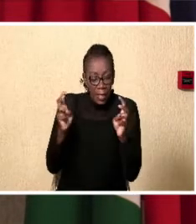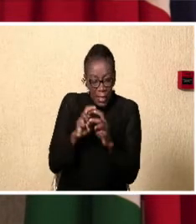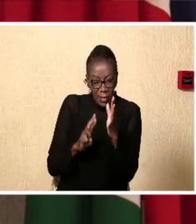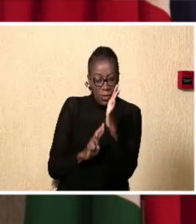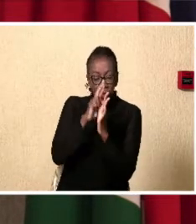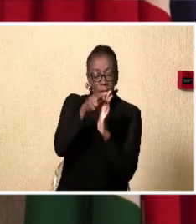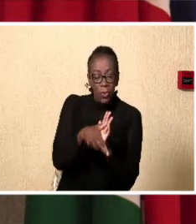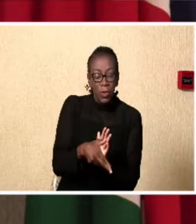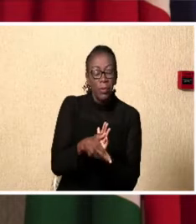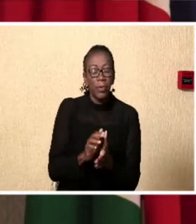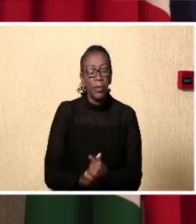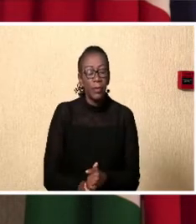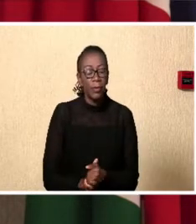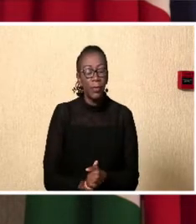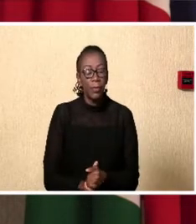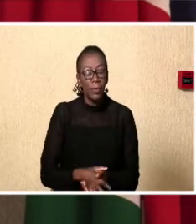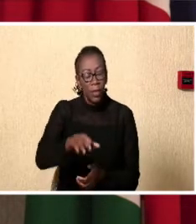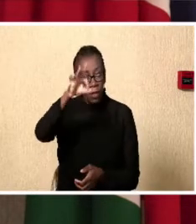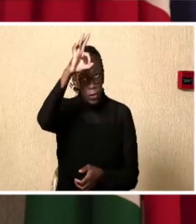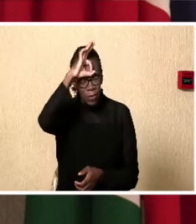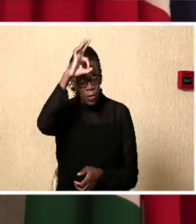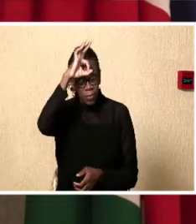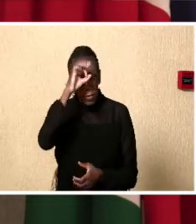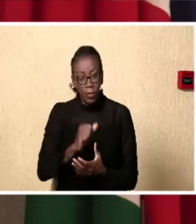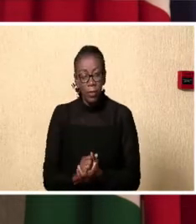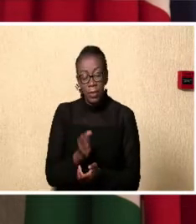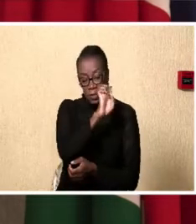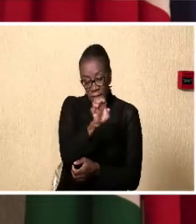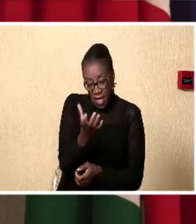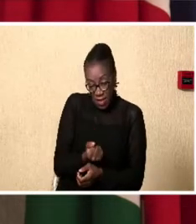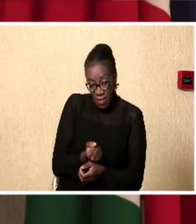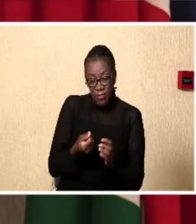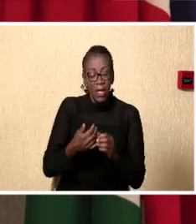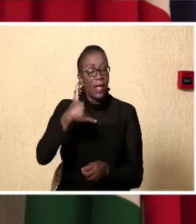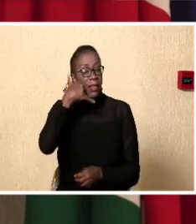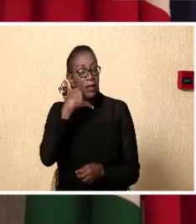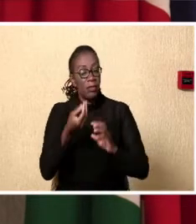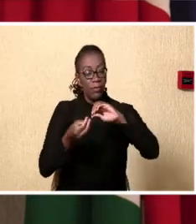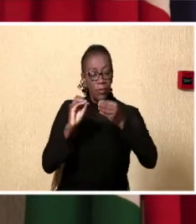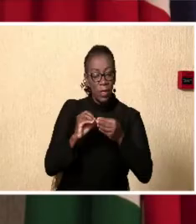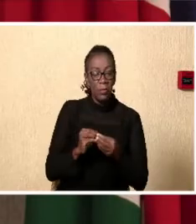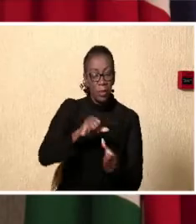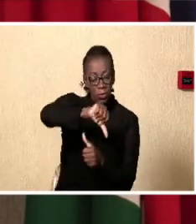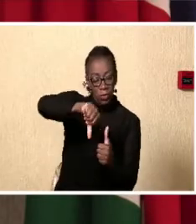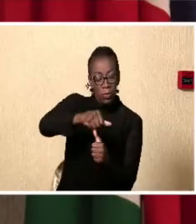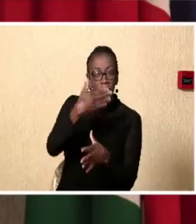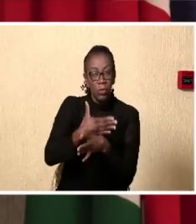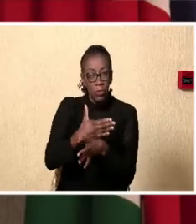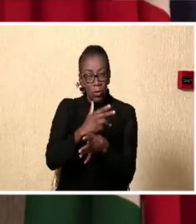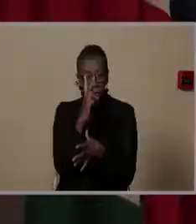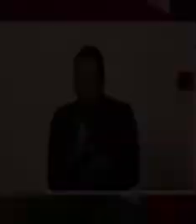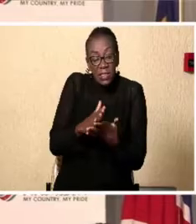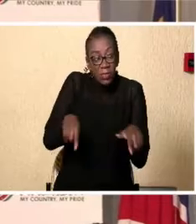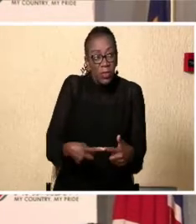is reported to the police, so they have the numbers of the social workers on call who will take up the case and manage the